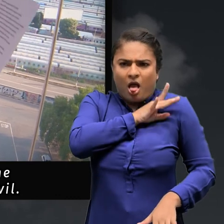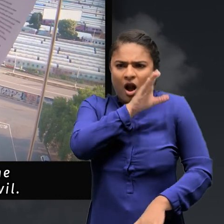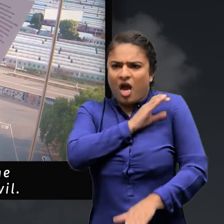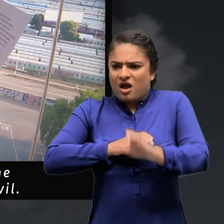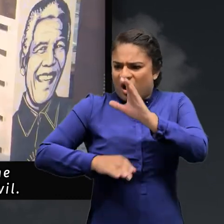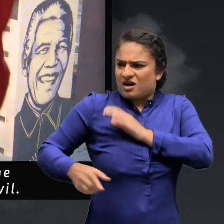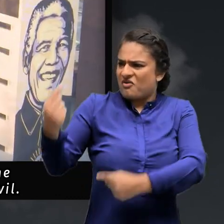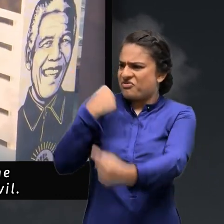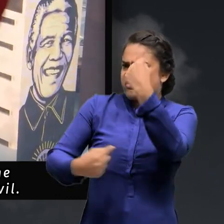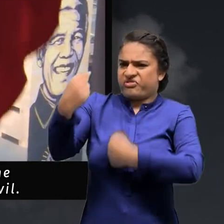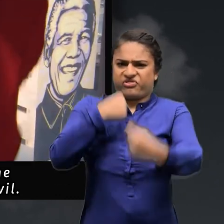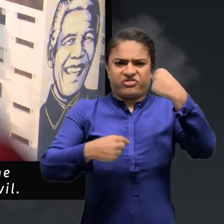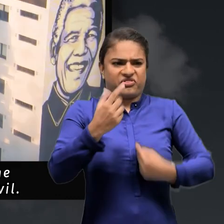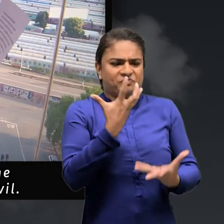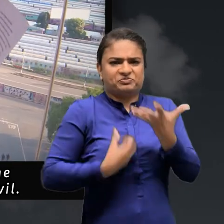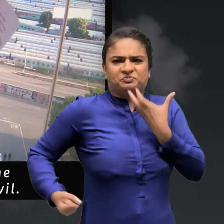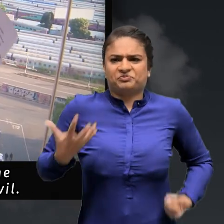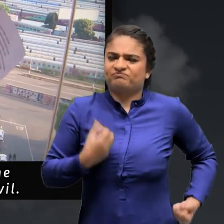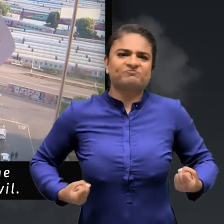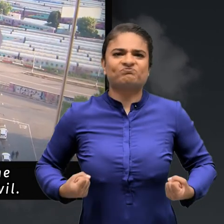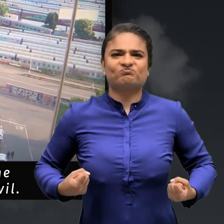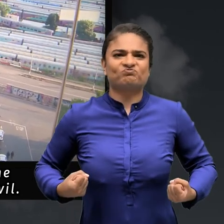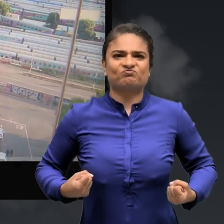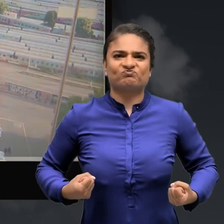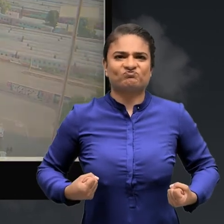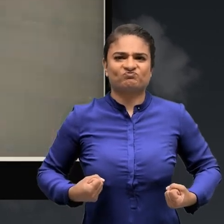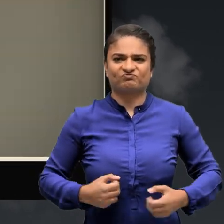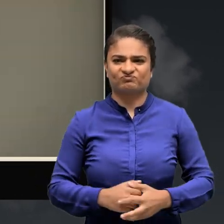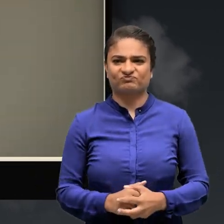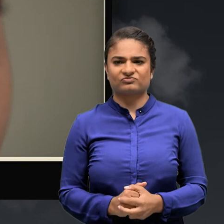of the deceivers who are receivers of evil.